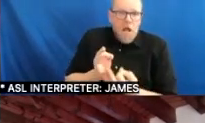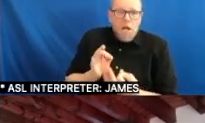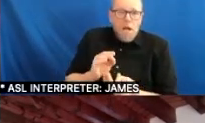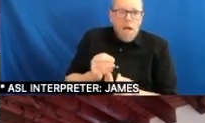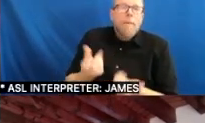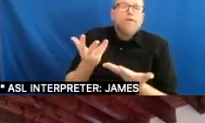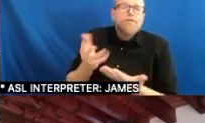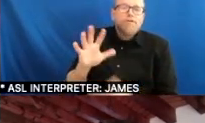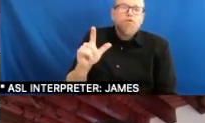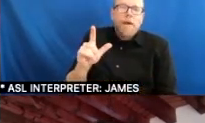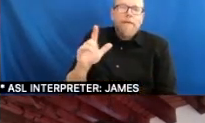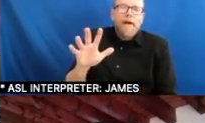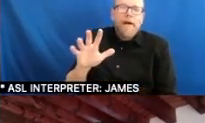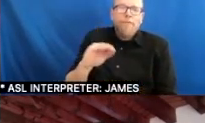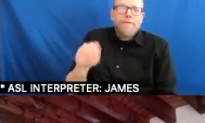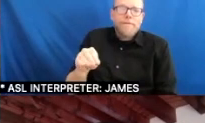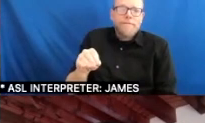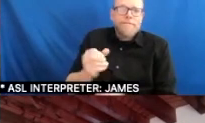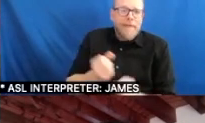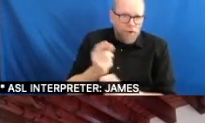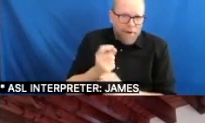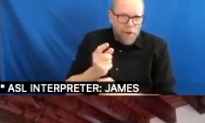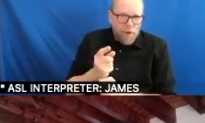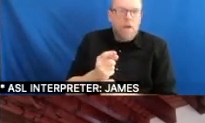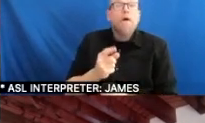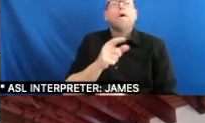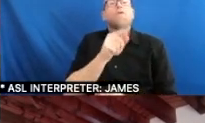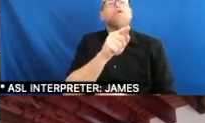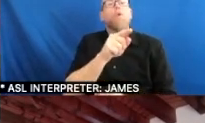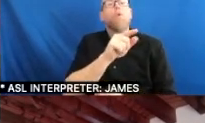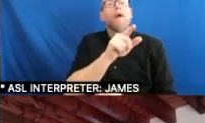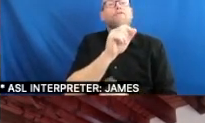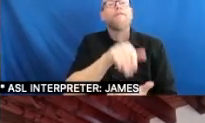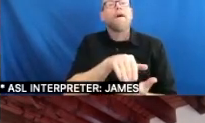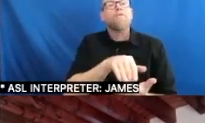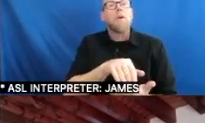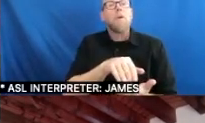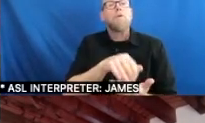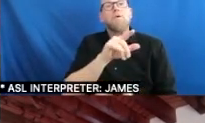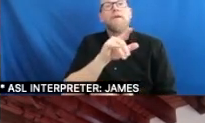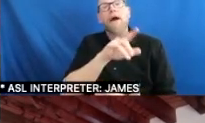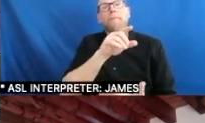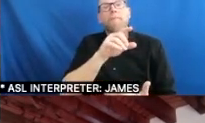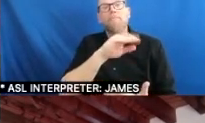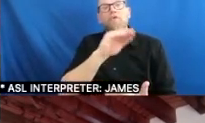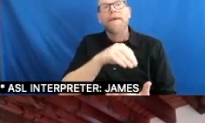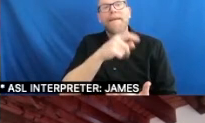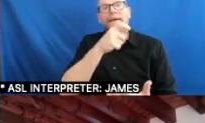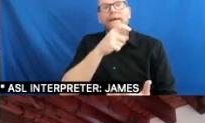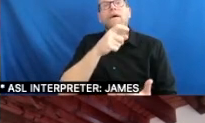year. So 25% is $25,000, and that just stays in the collective account for the